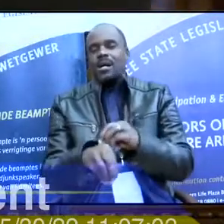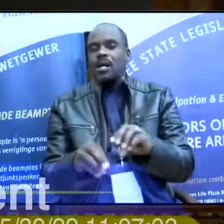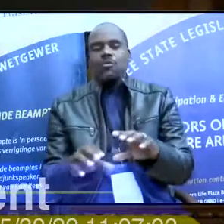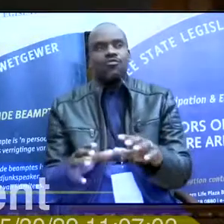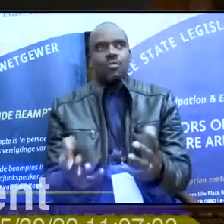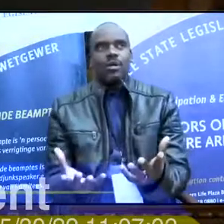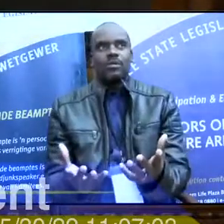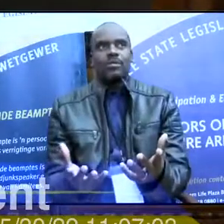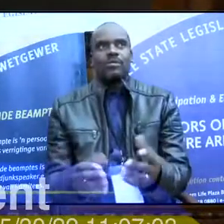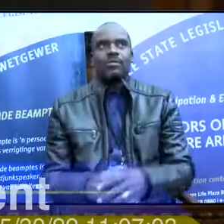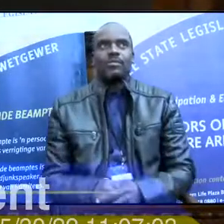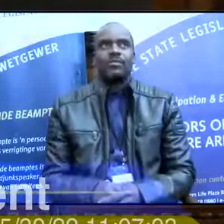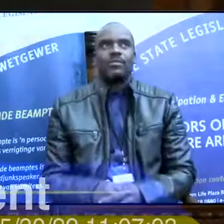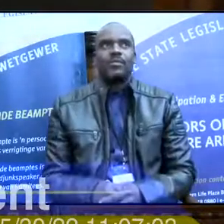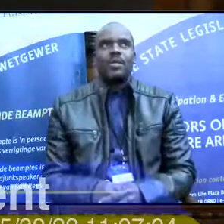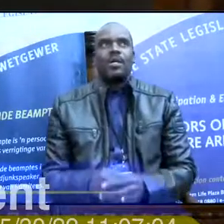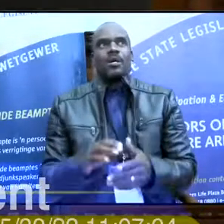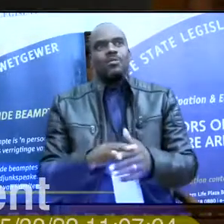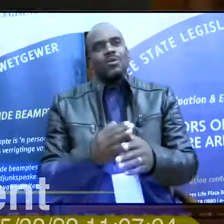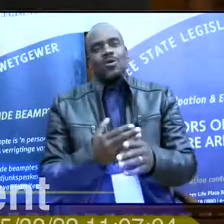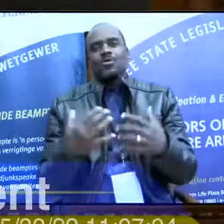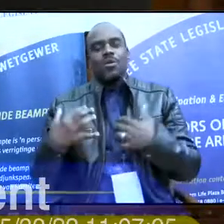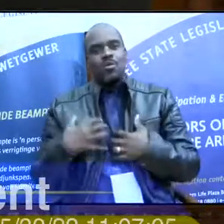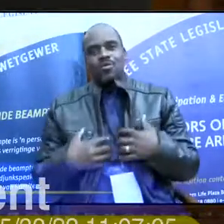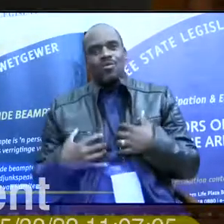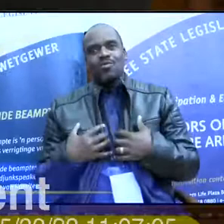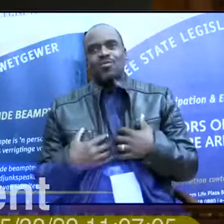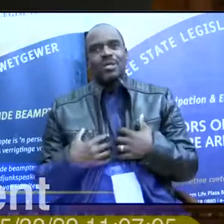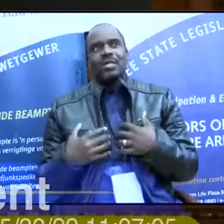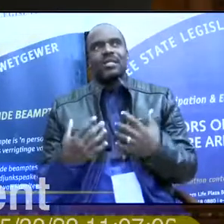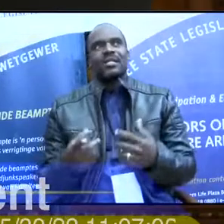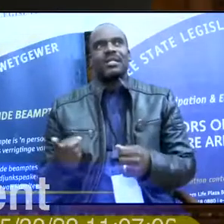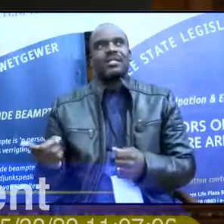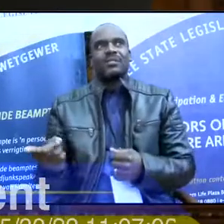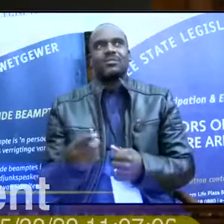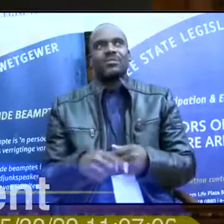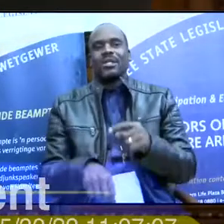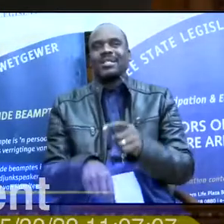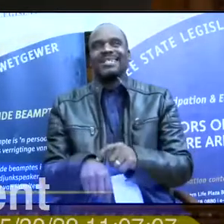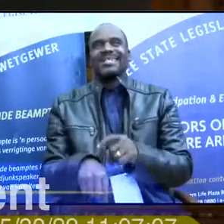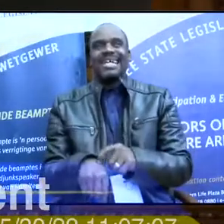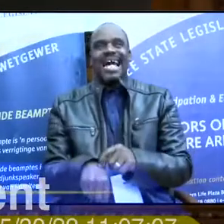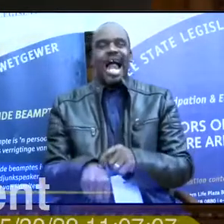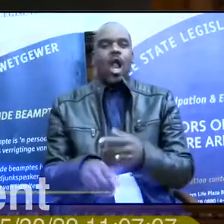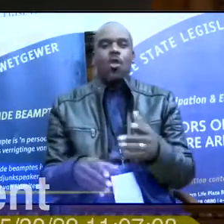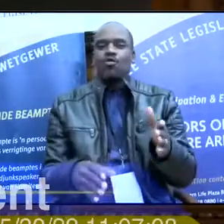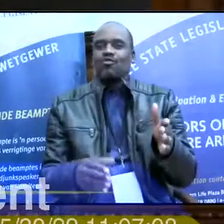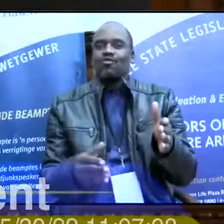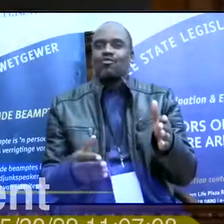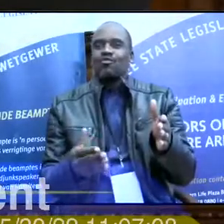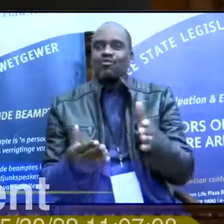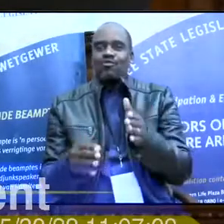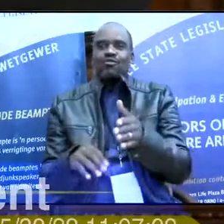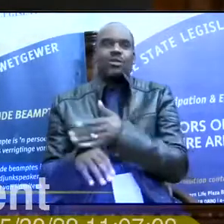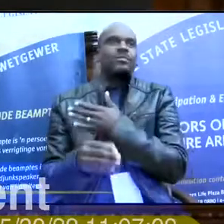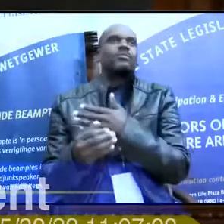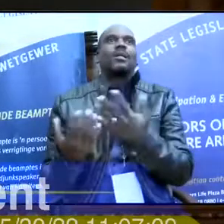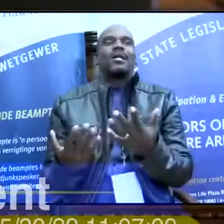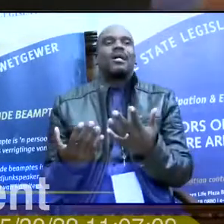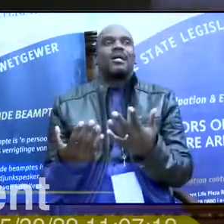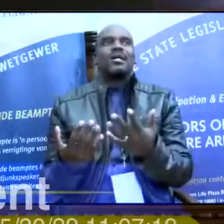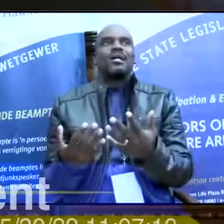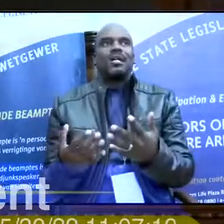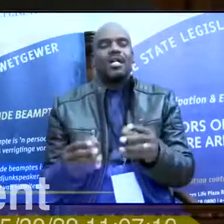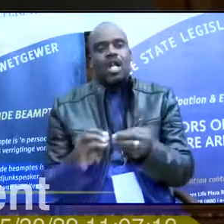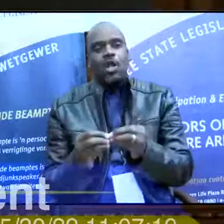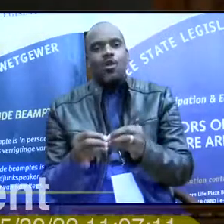interest rates our cost to borrowing our leveling of financing what is the effect on that and that is something that